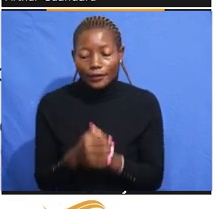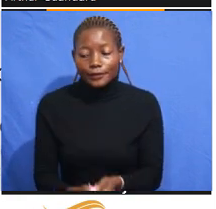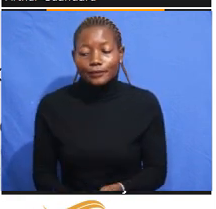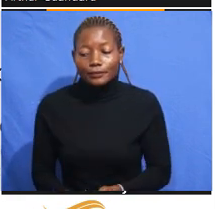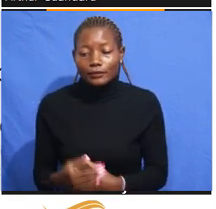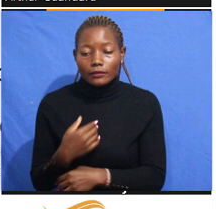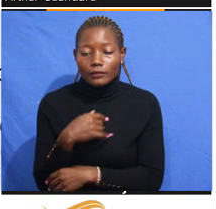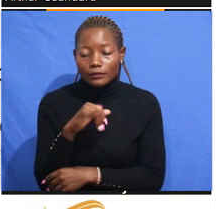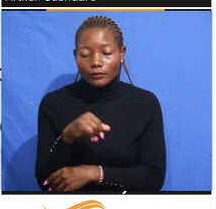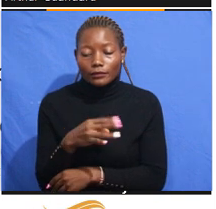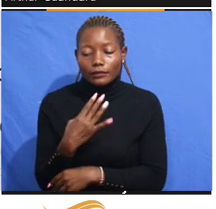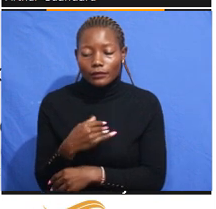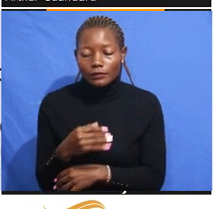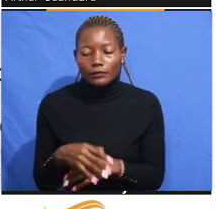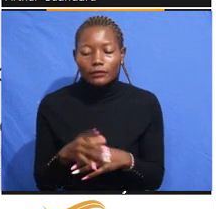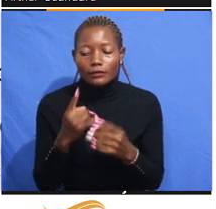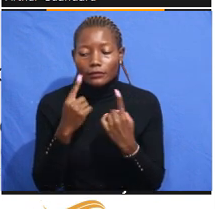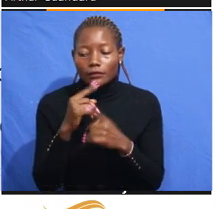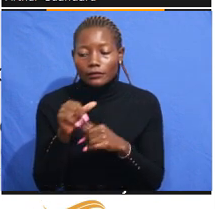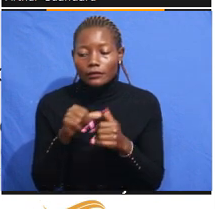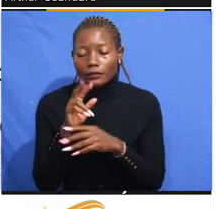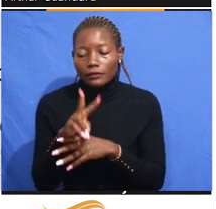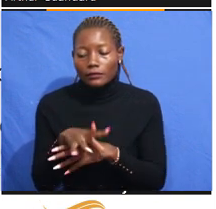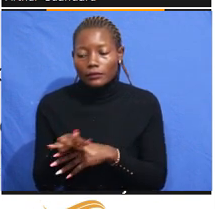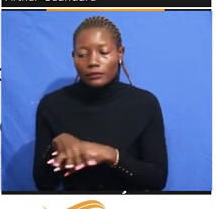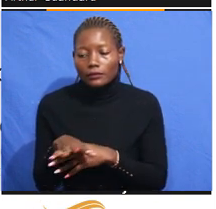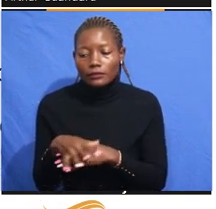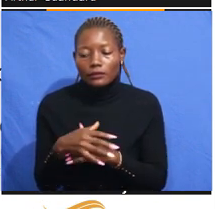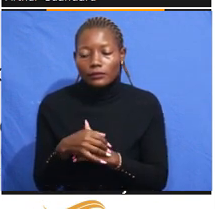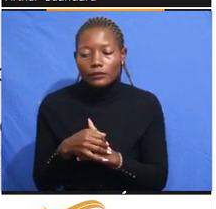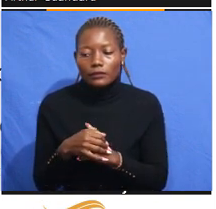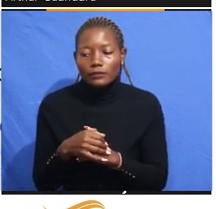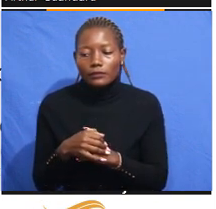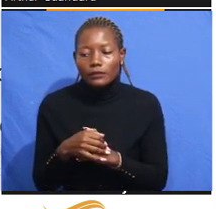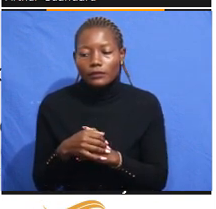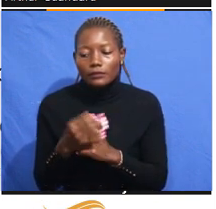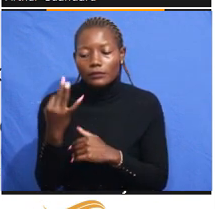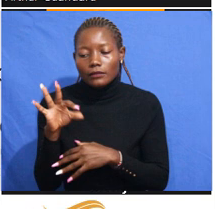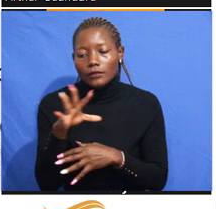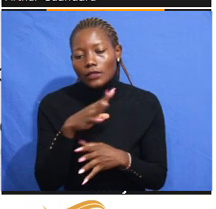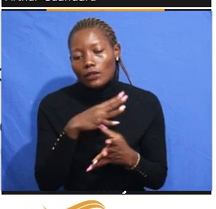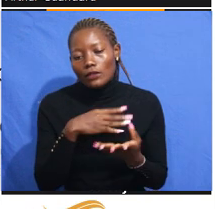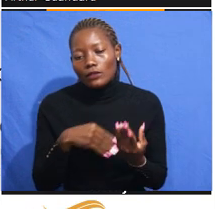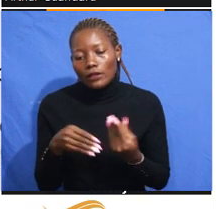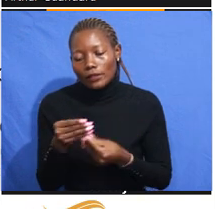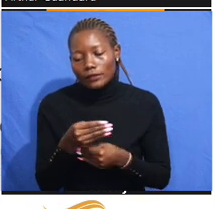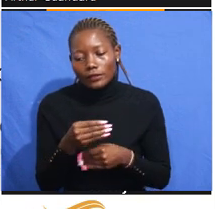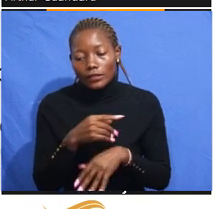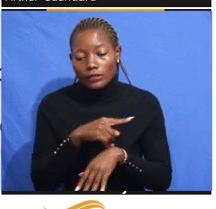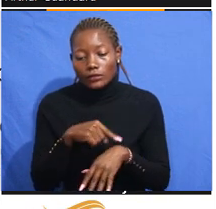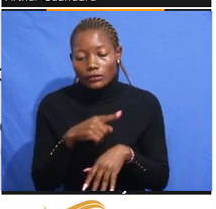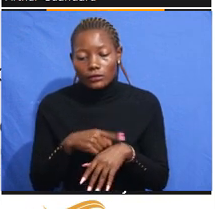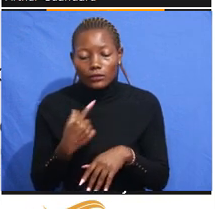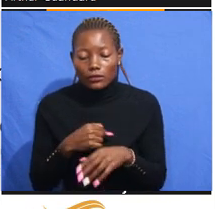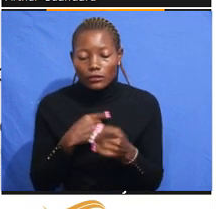I just want to bring out the 2 areas of exchange. When we talk